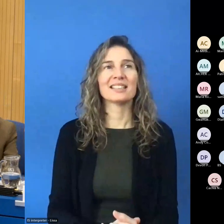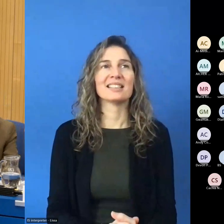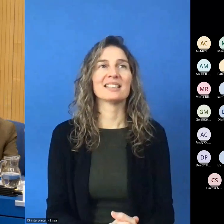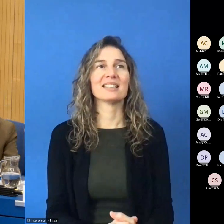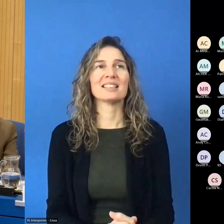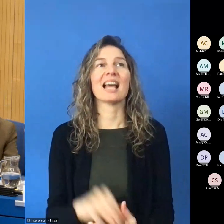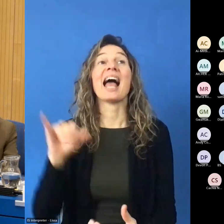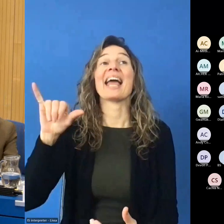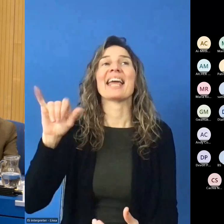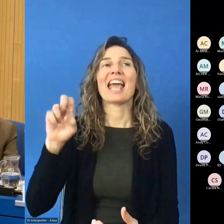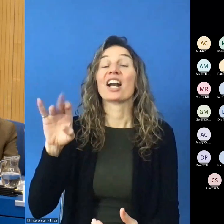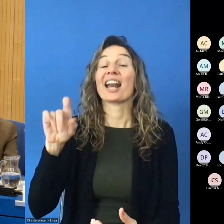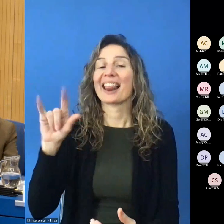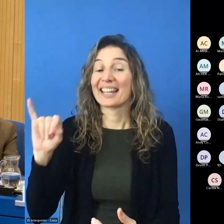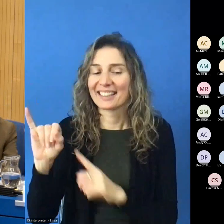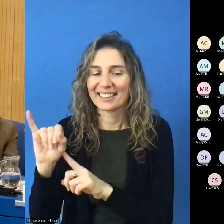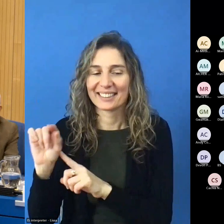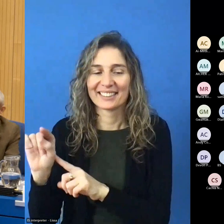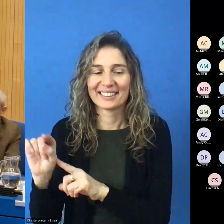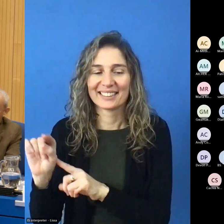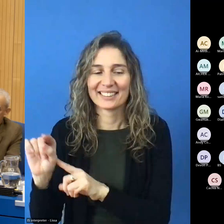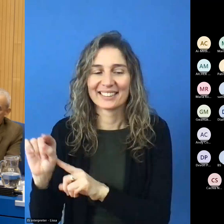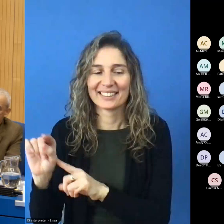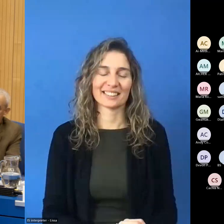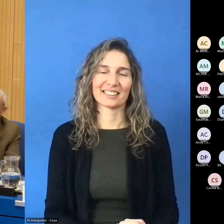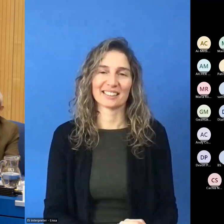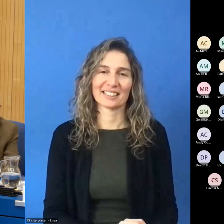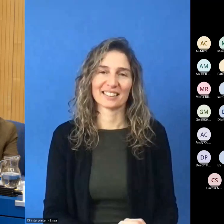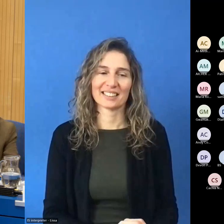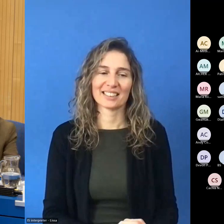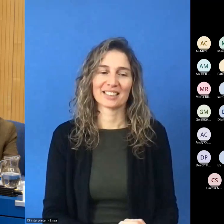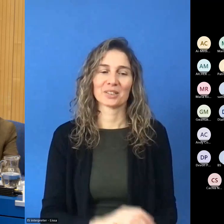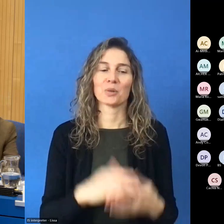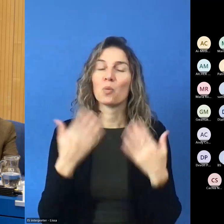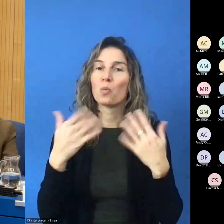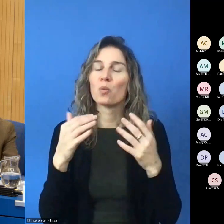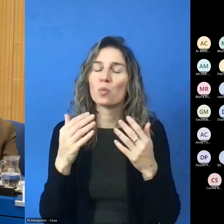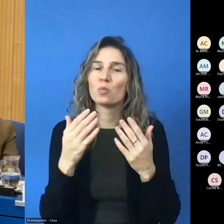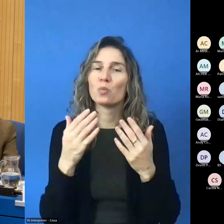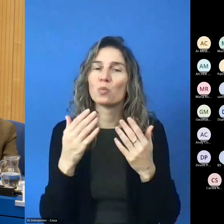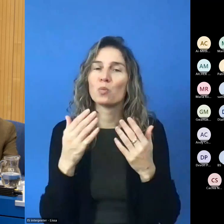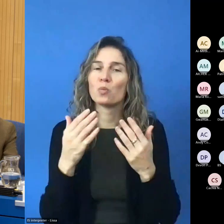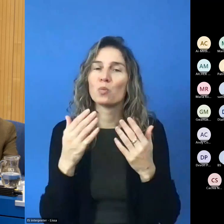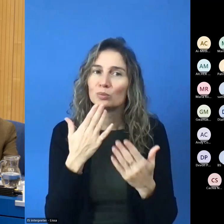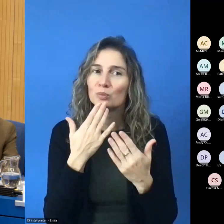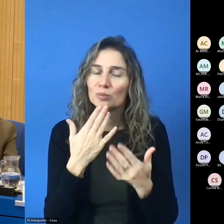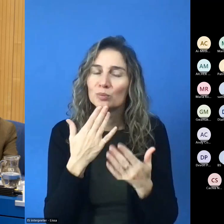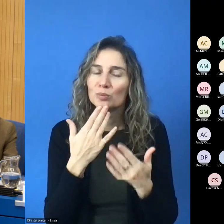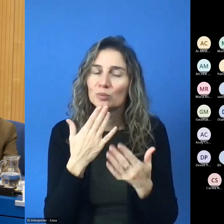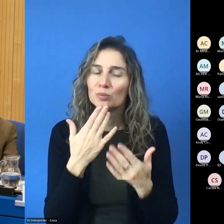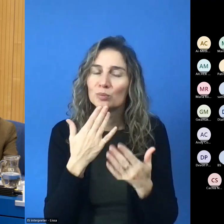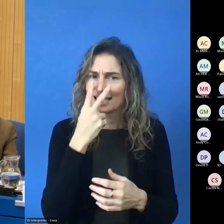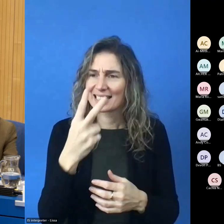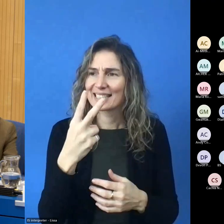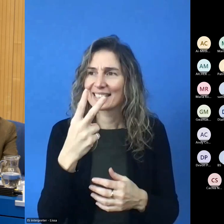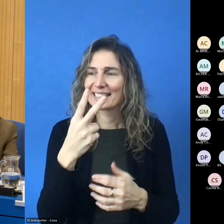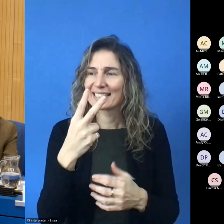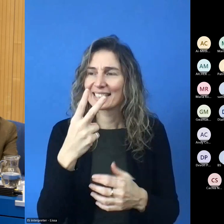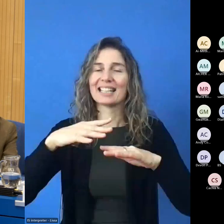Thank you for the invitation. It is a space to make visible the intersectionality between gender and